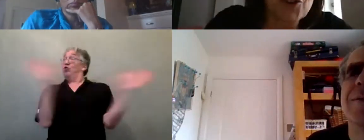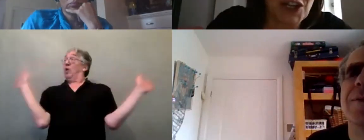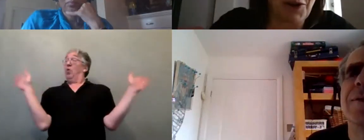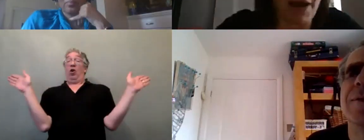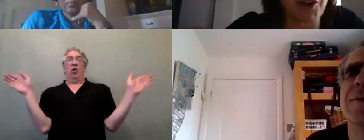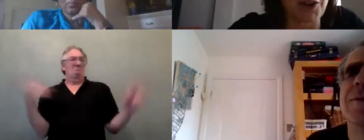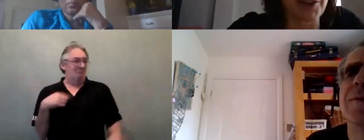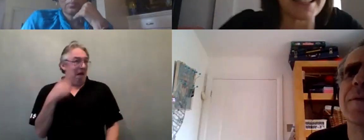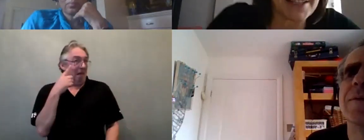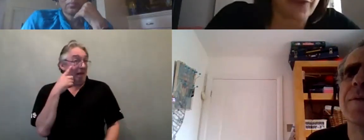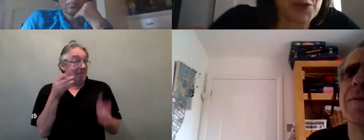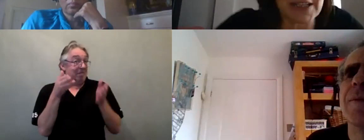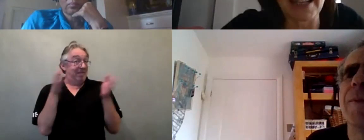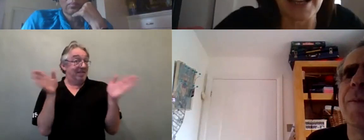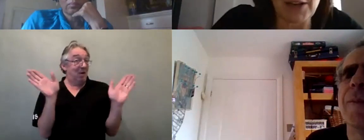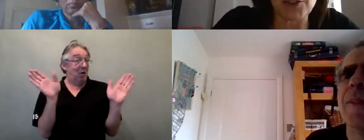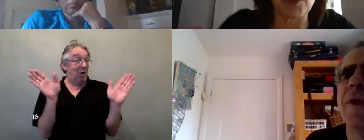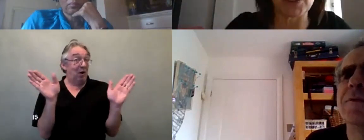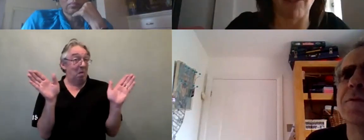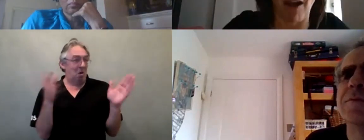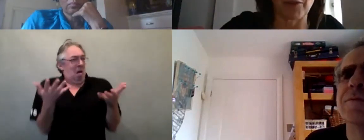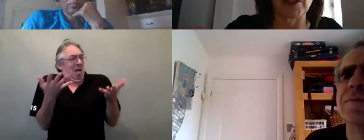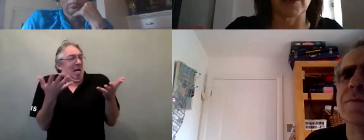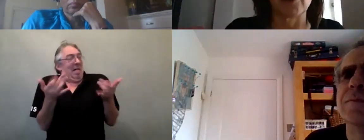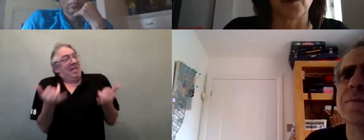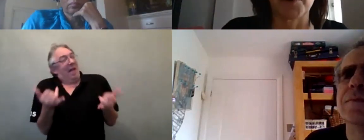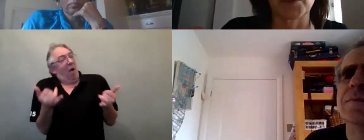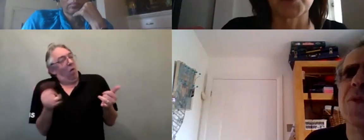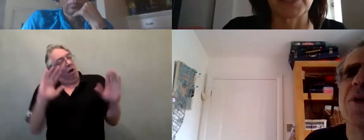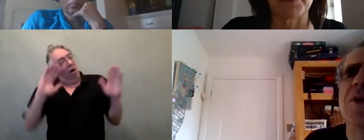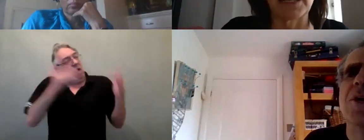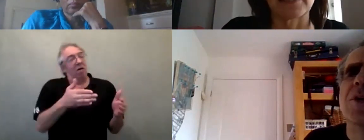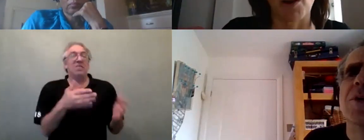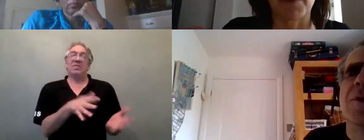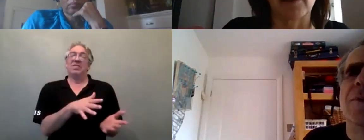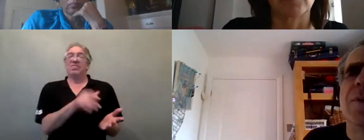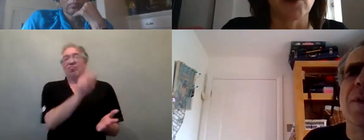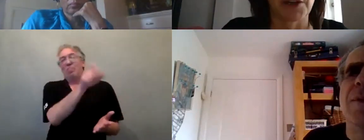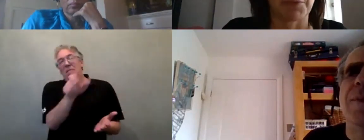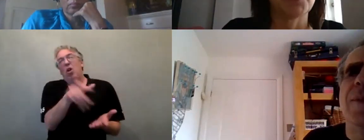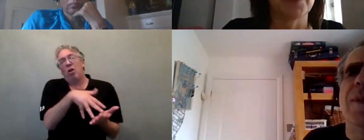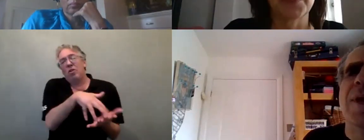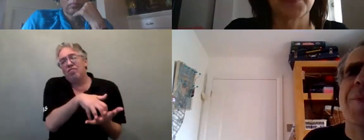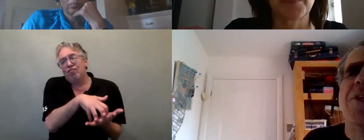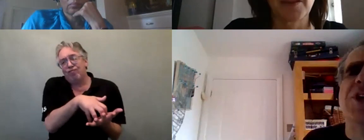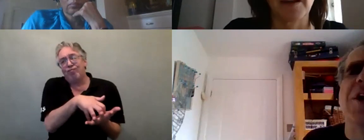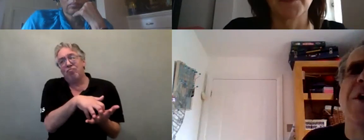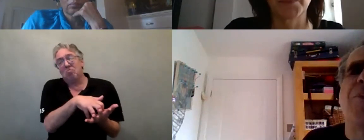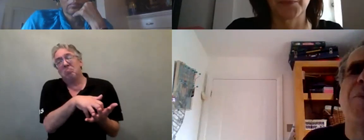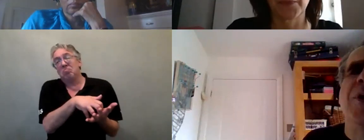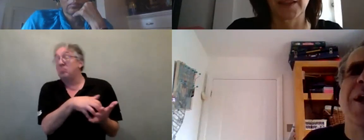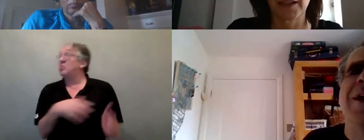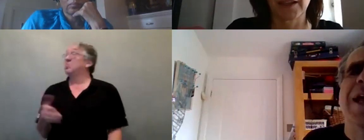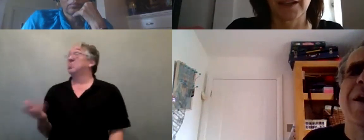more general, but in this case, of course, the question was around persons with disabilities who are particularly vulnerable. I mean, to